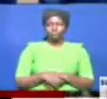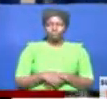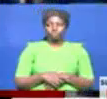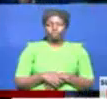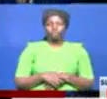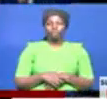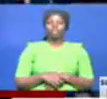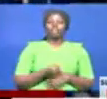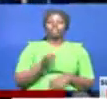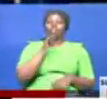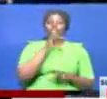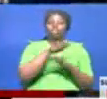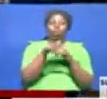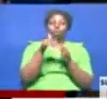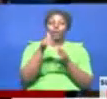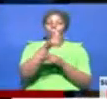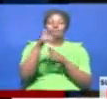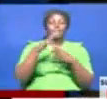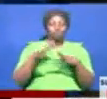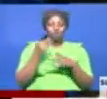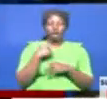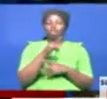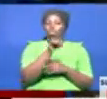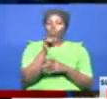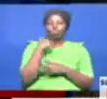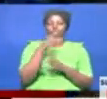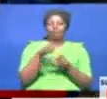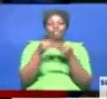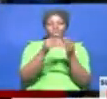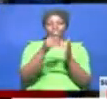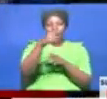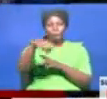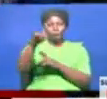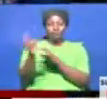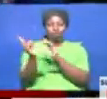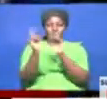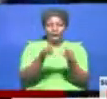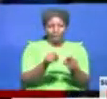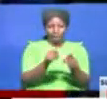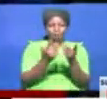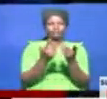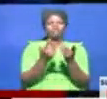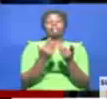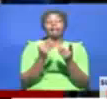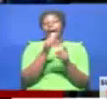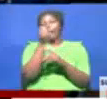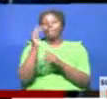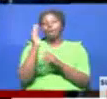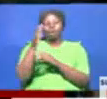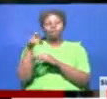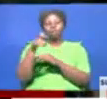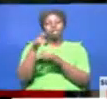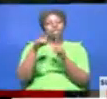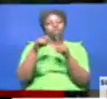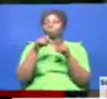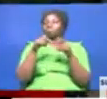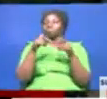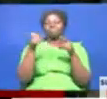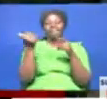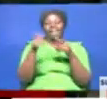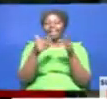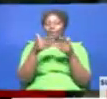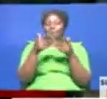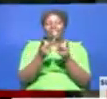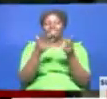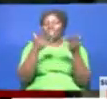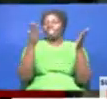people, there are those ones who have been given an okay to be here. The other people will monitor from wherever. Those who